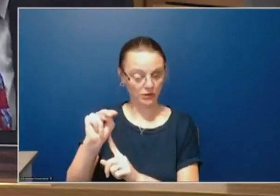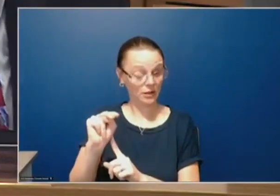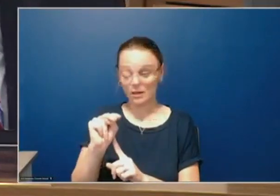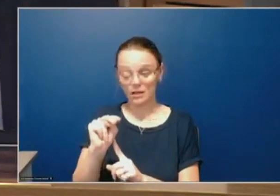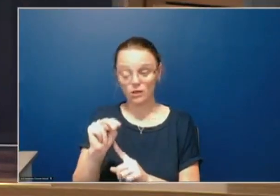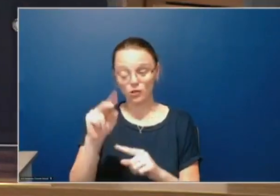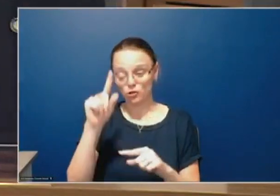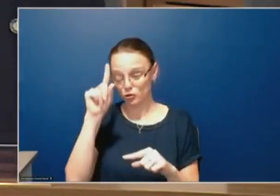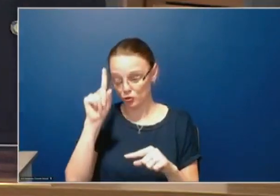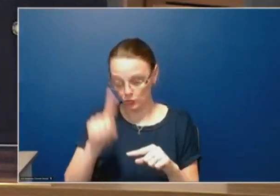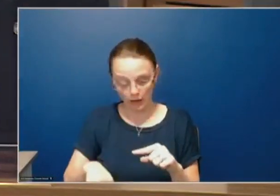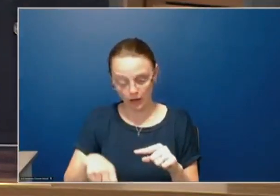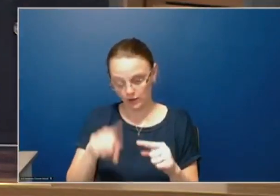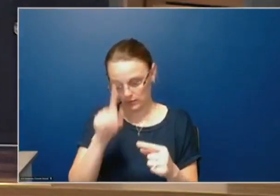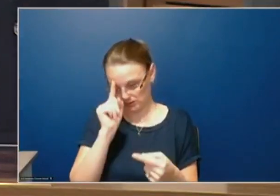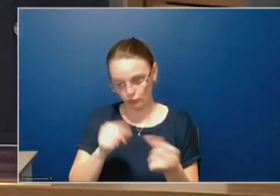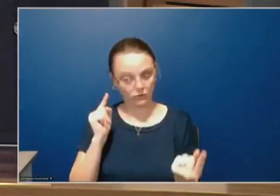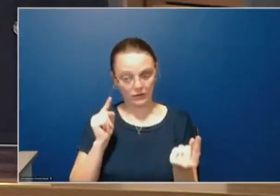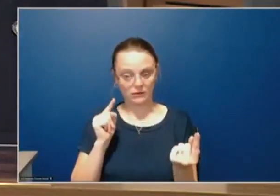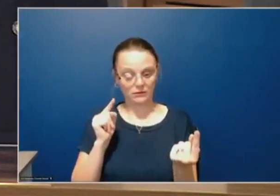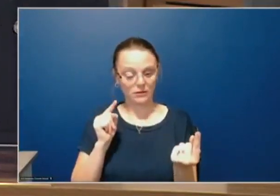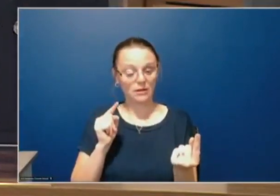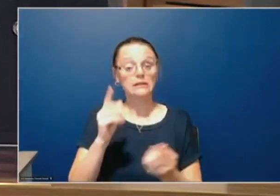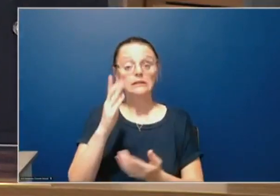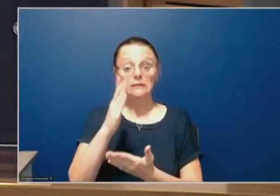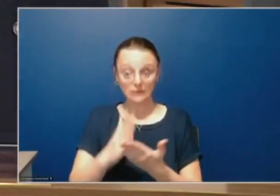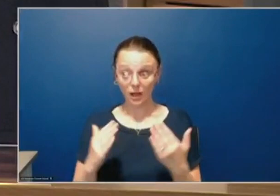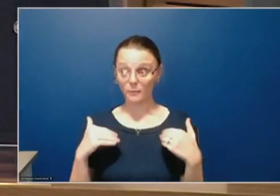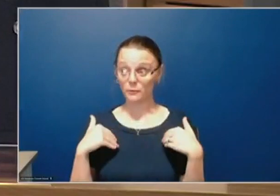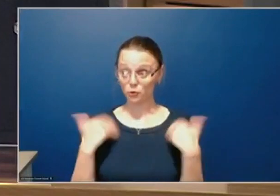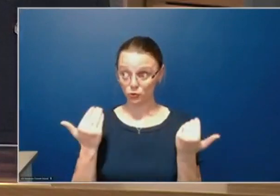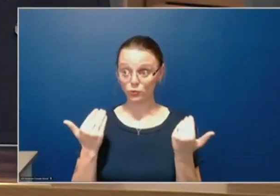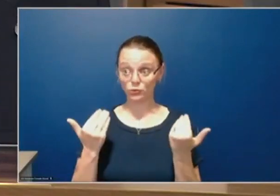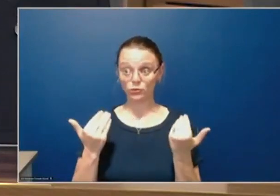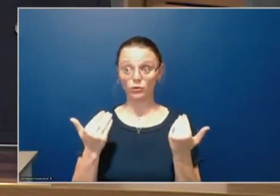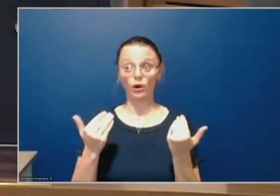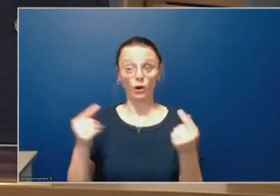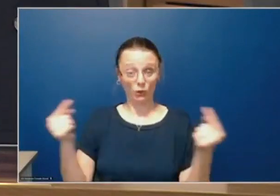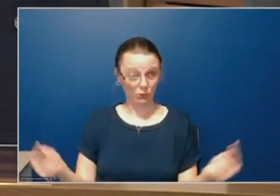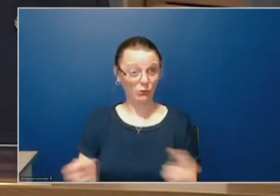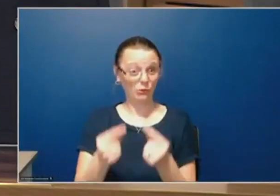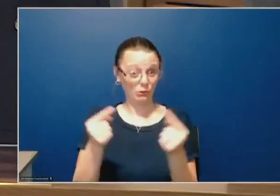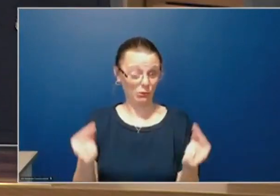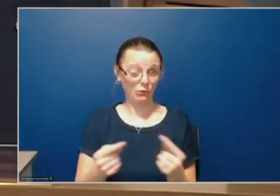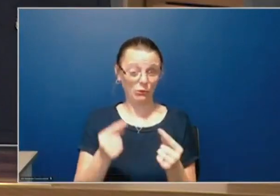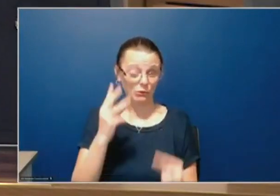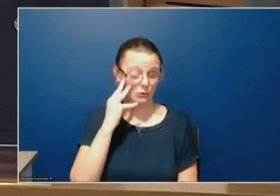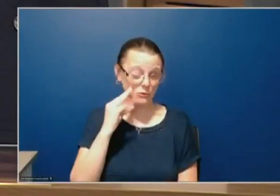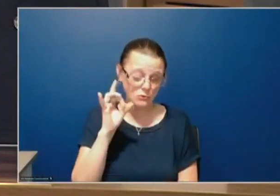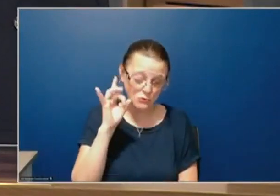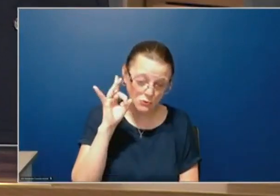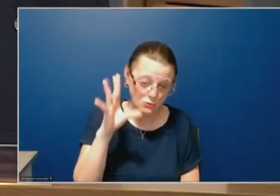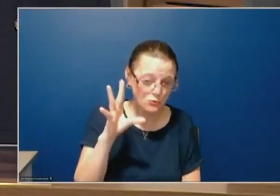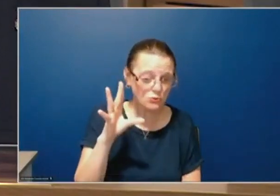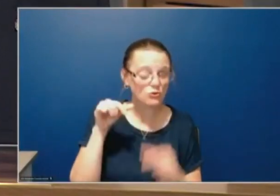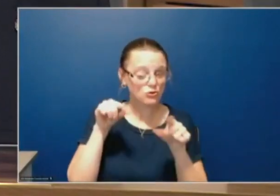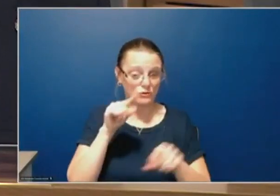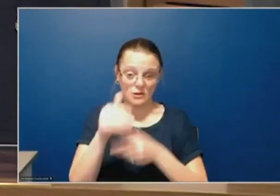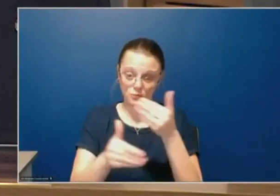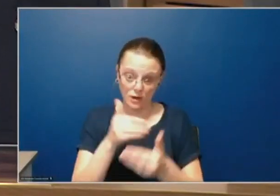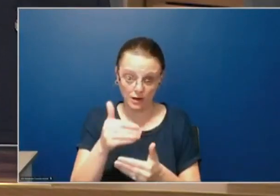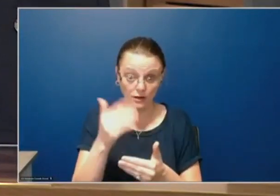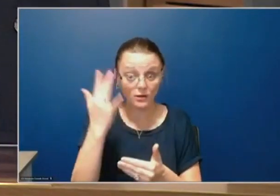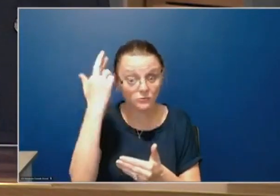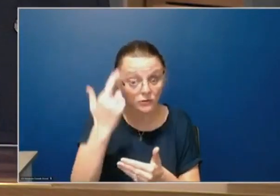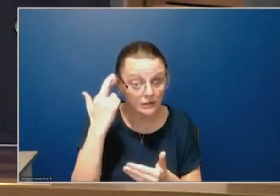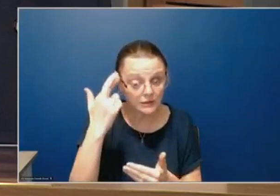some youth are being harmed in our process. We are not following adequate assessment